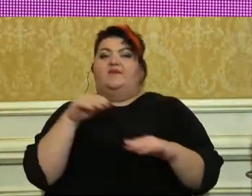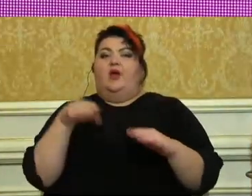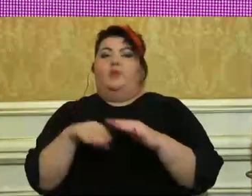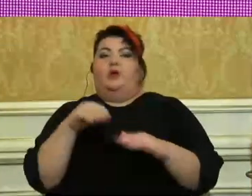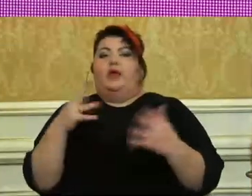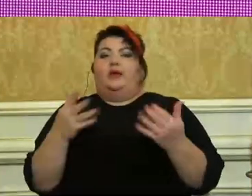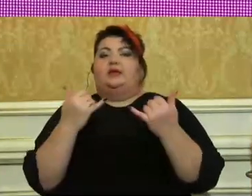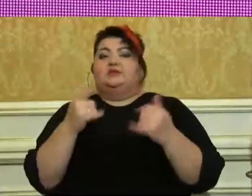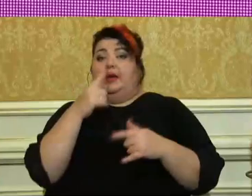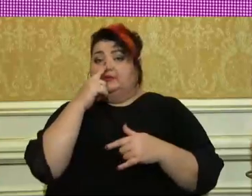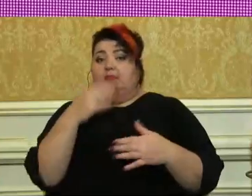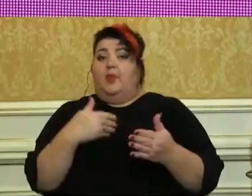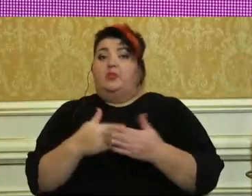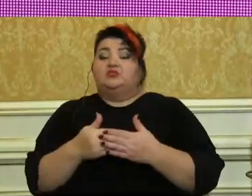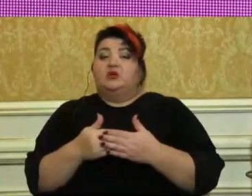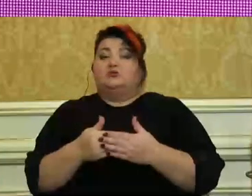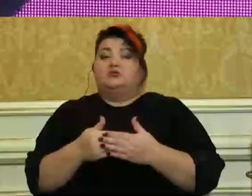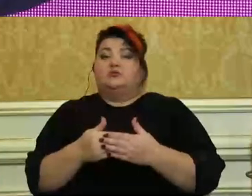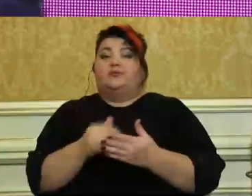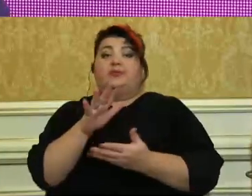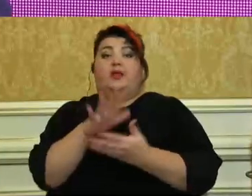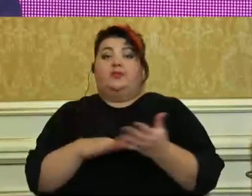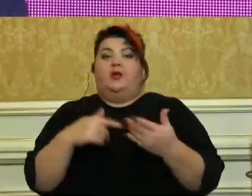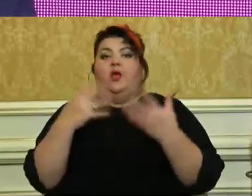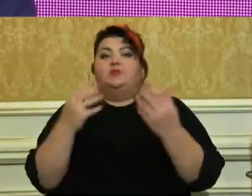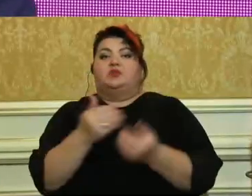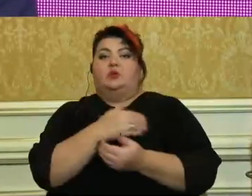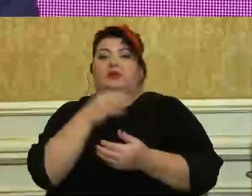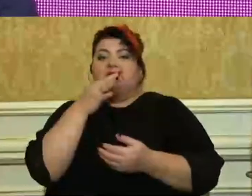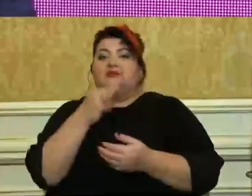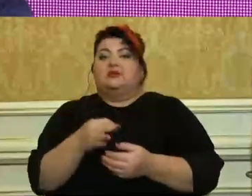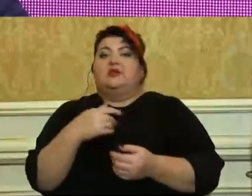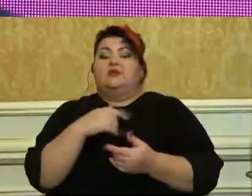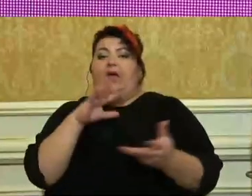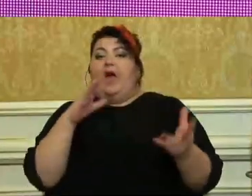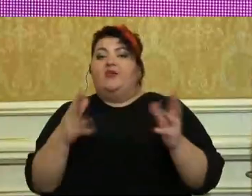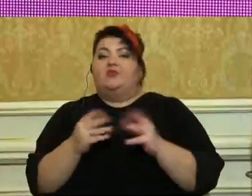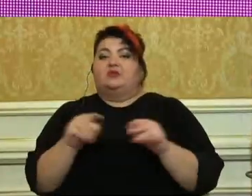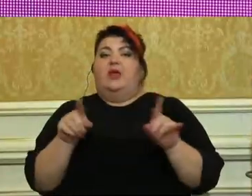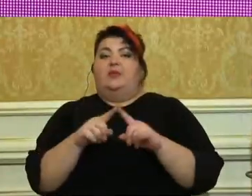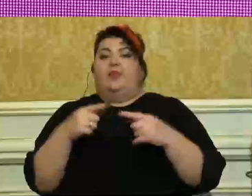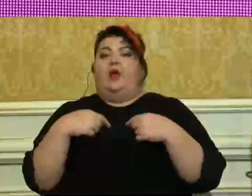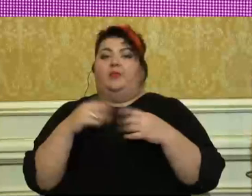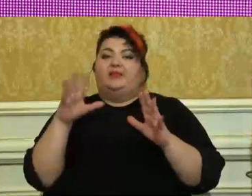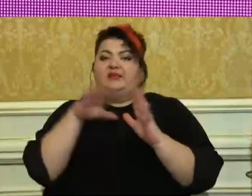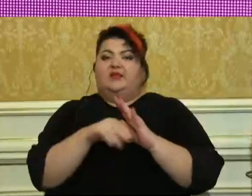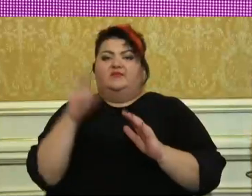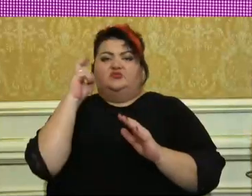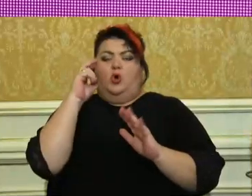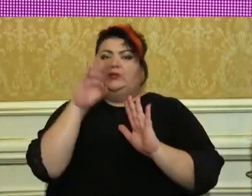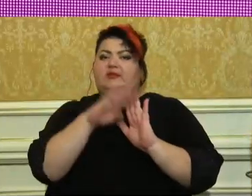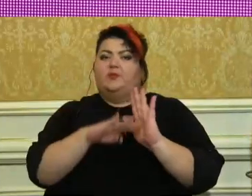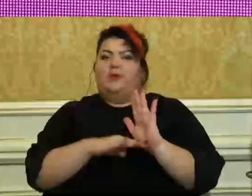now. Then I would like to say, yes, I am actually blacklisted by the Kremlin, proud to be. There is something